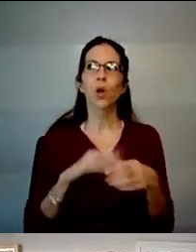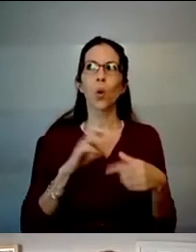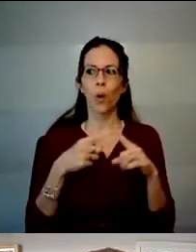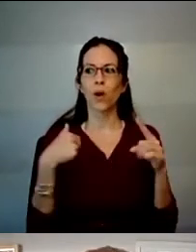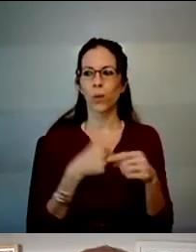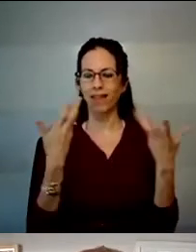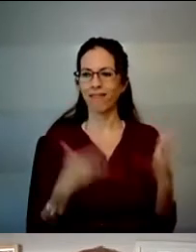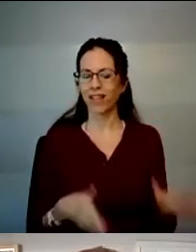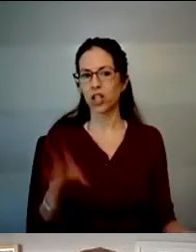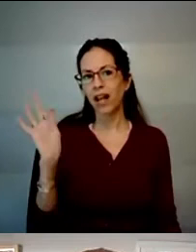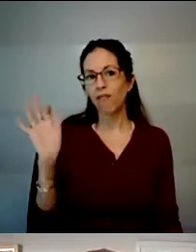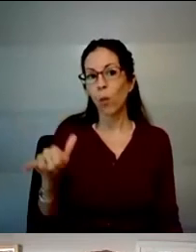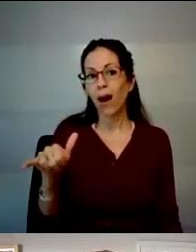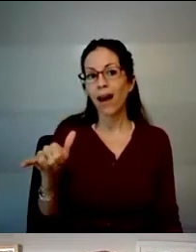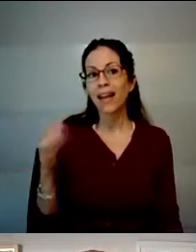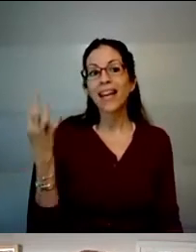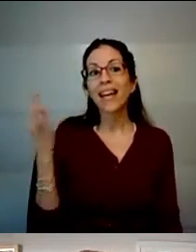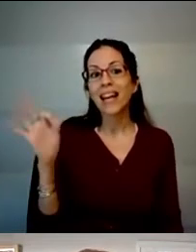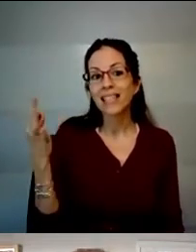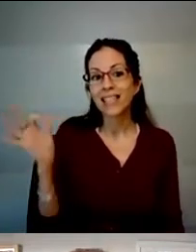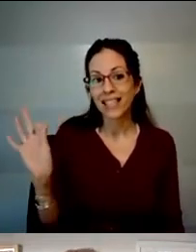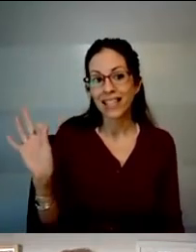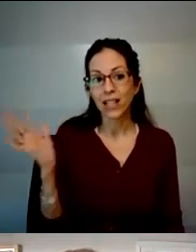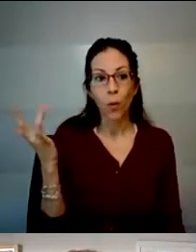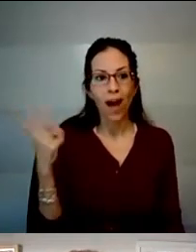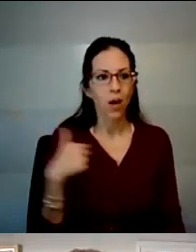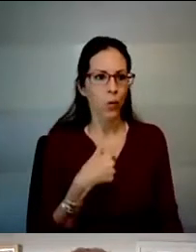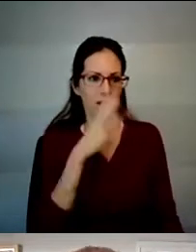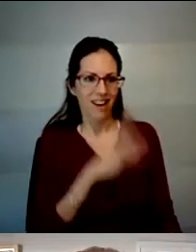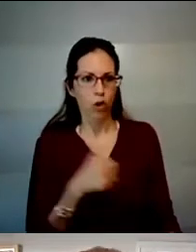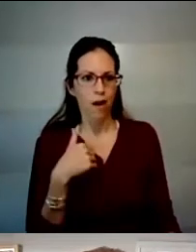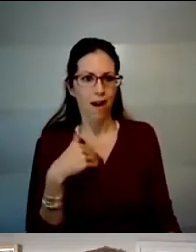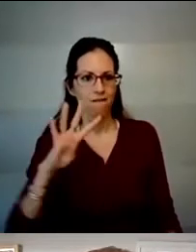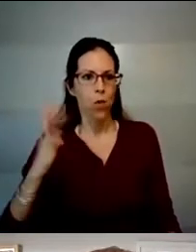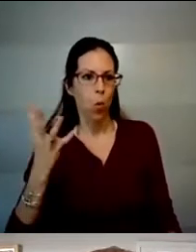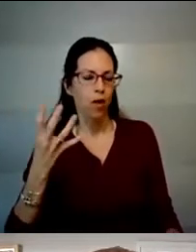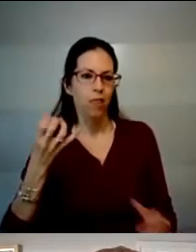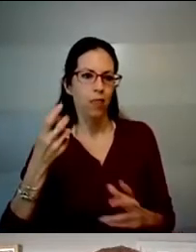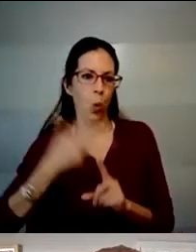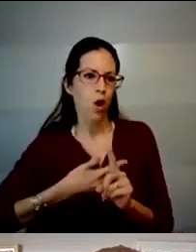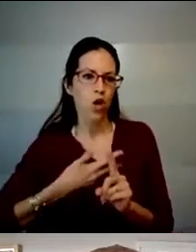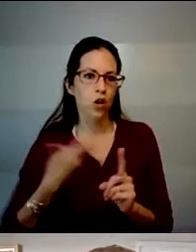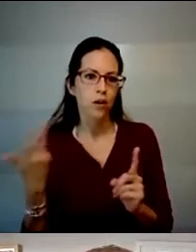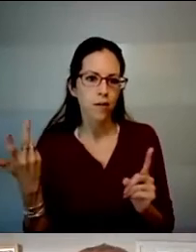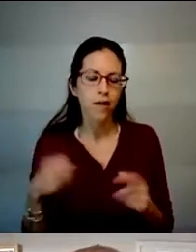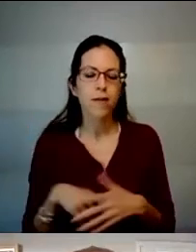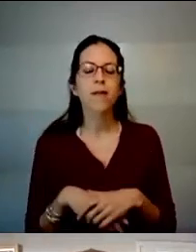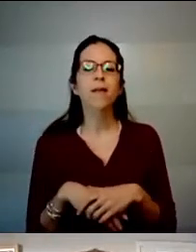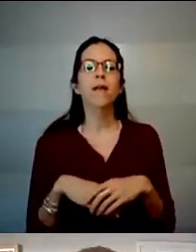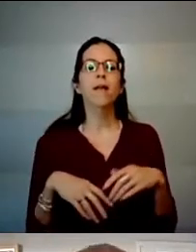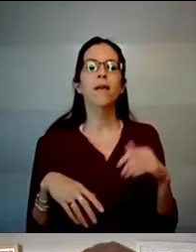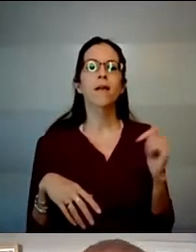19, because we basically didn't have a fourth quarter. And I want to say that, you know, we were